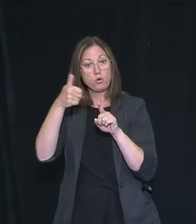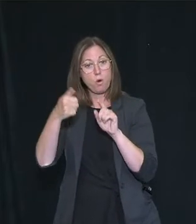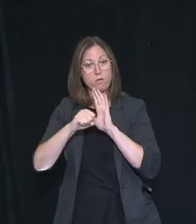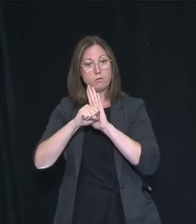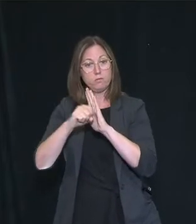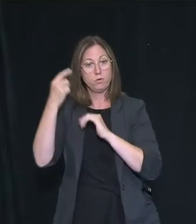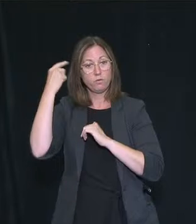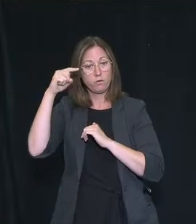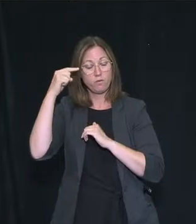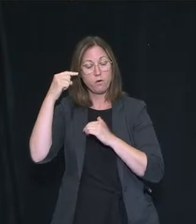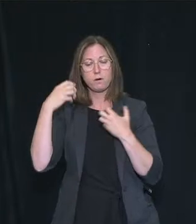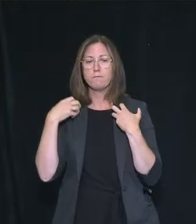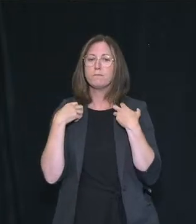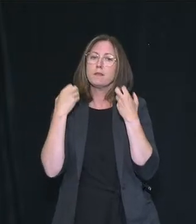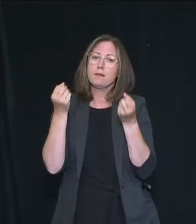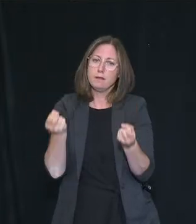healing.